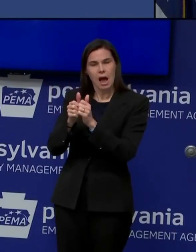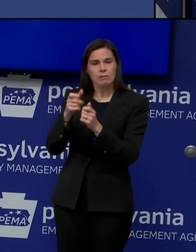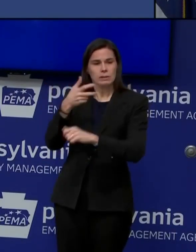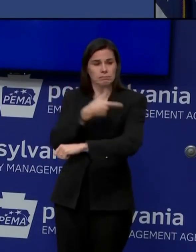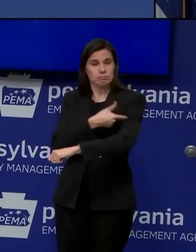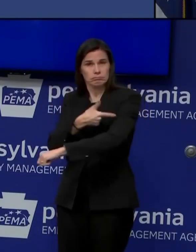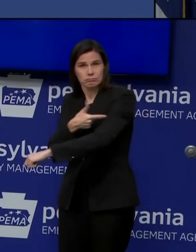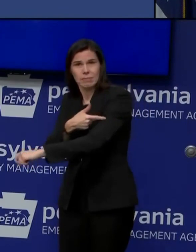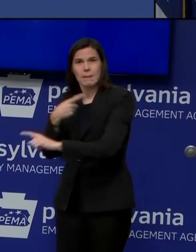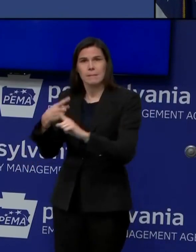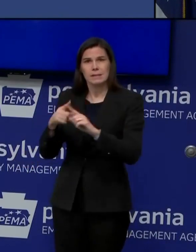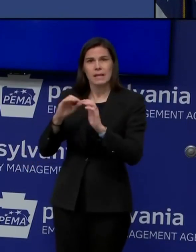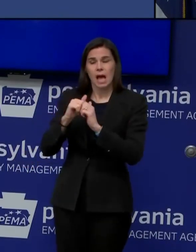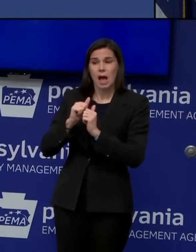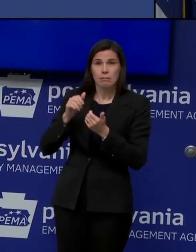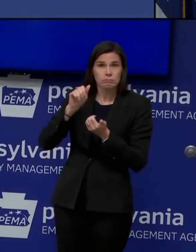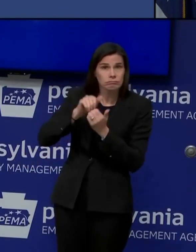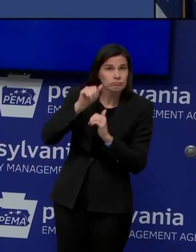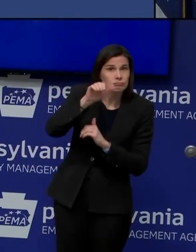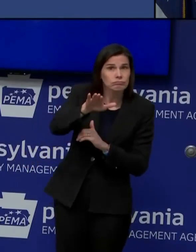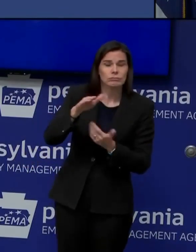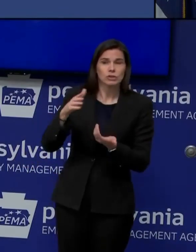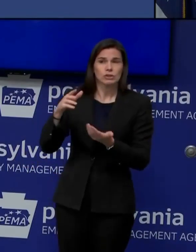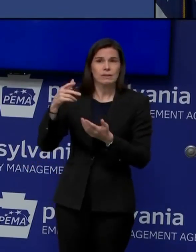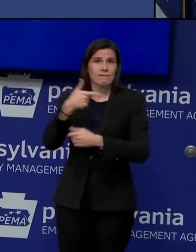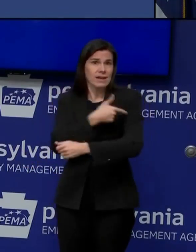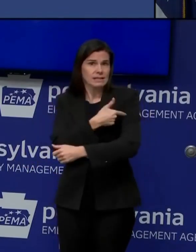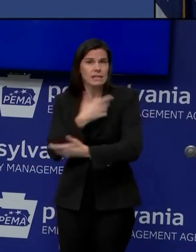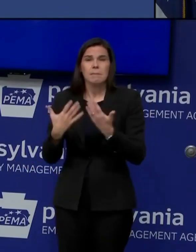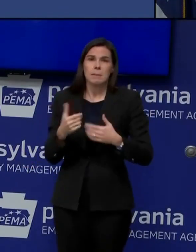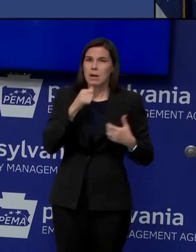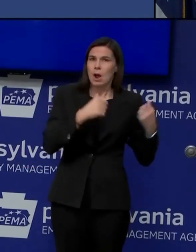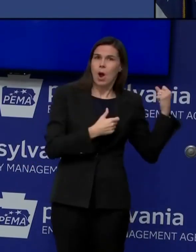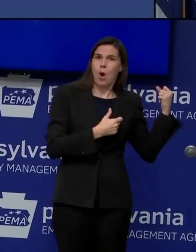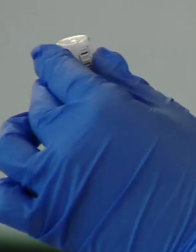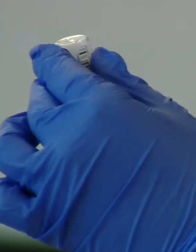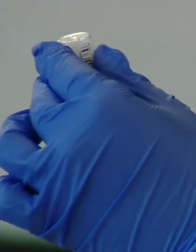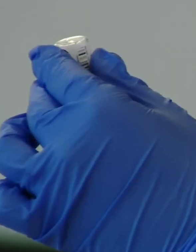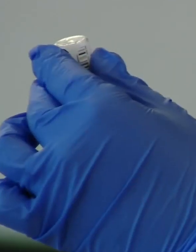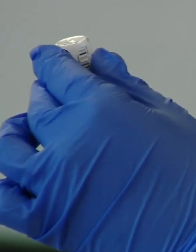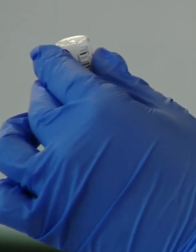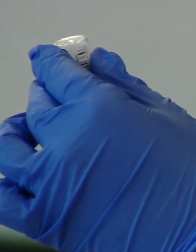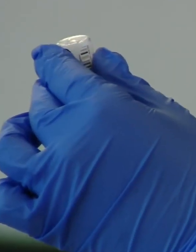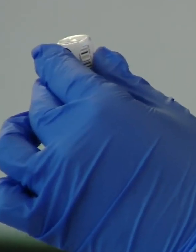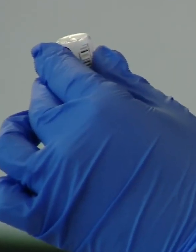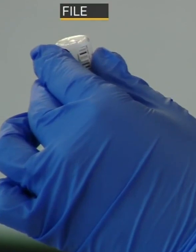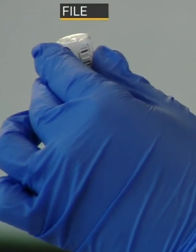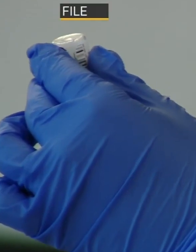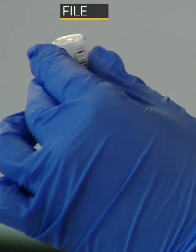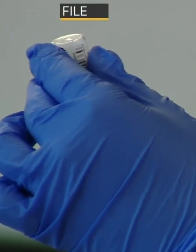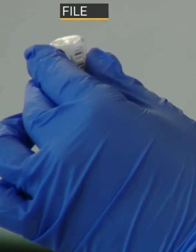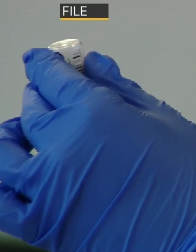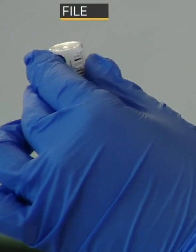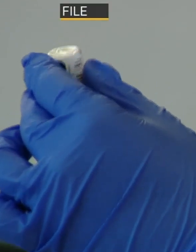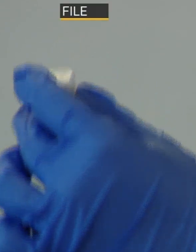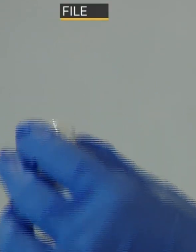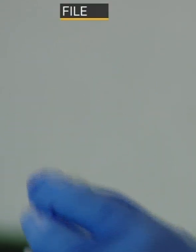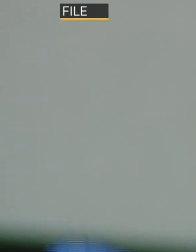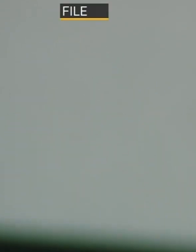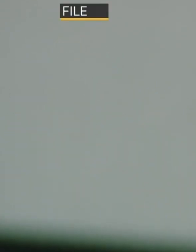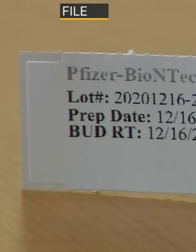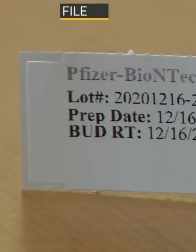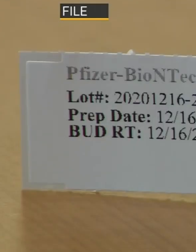the distribution, that they might not hold back vaccines for second dose. Levine's concern with that change is if the